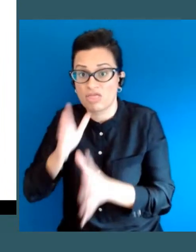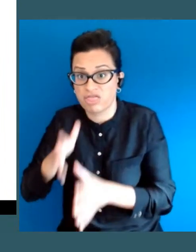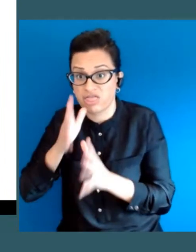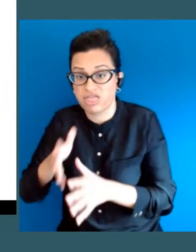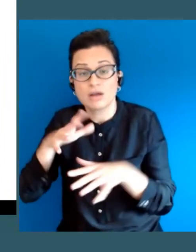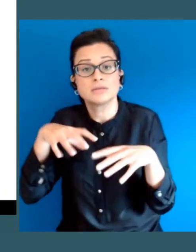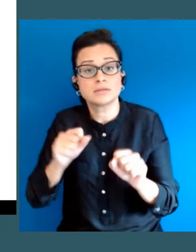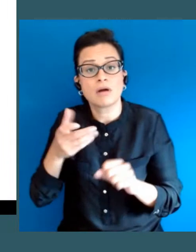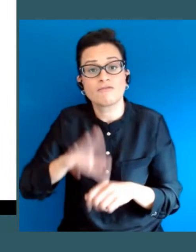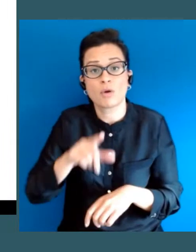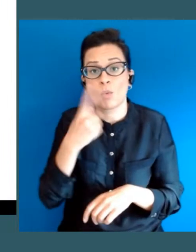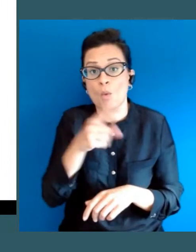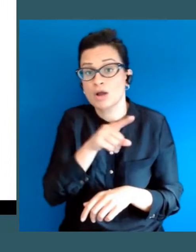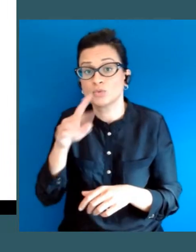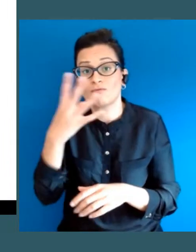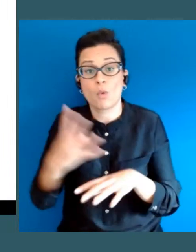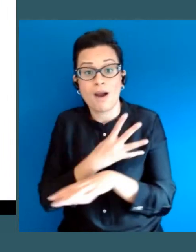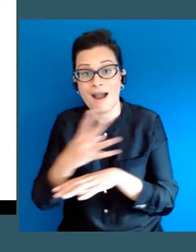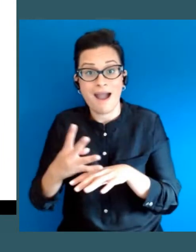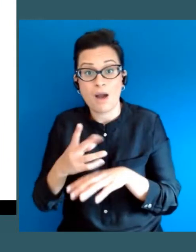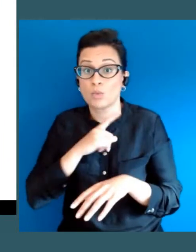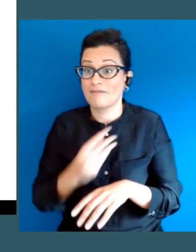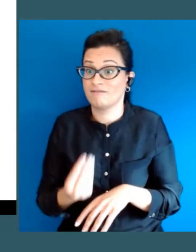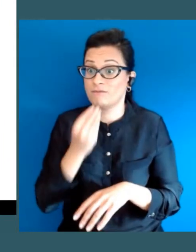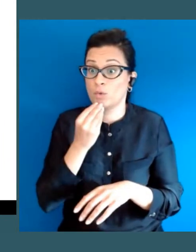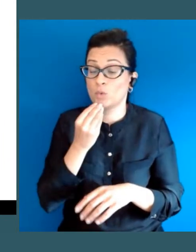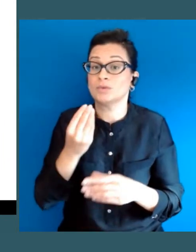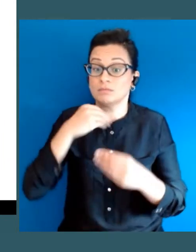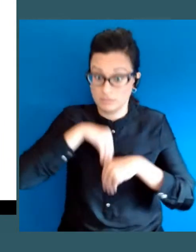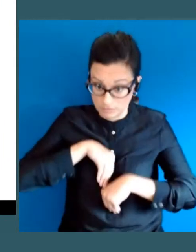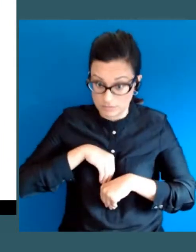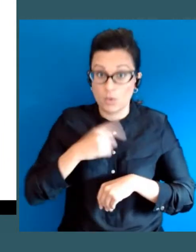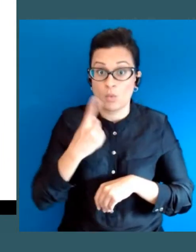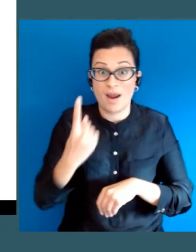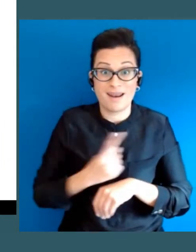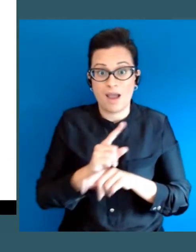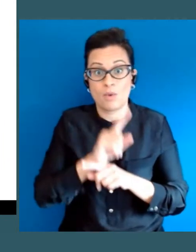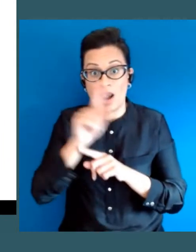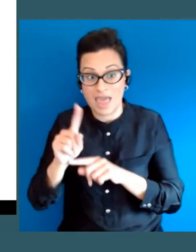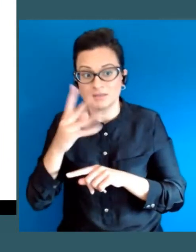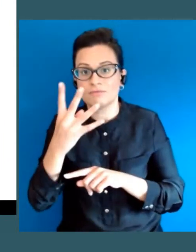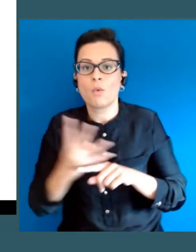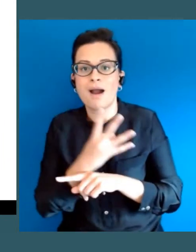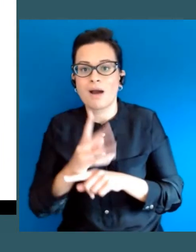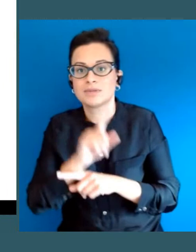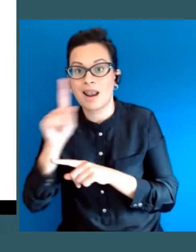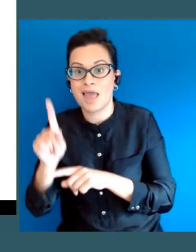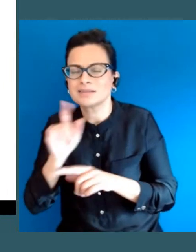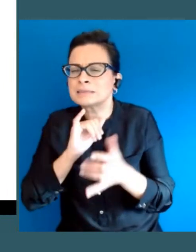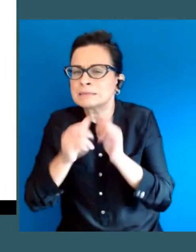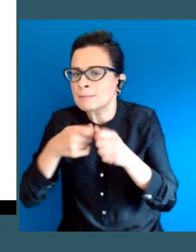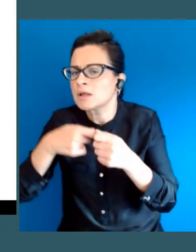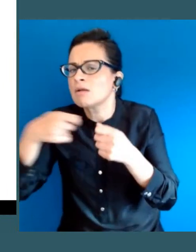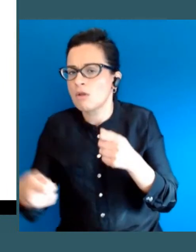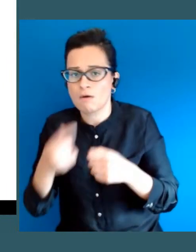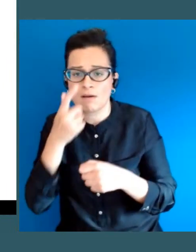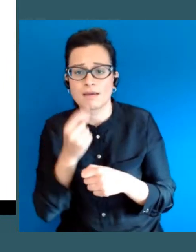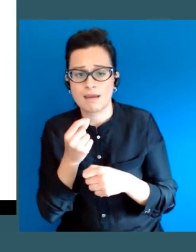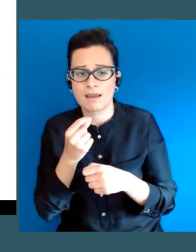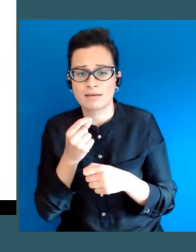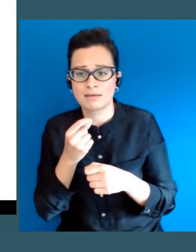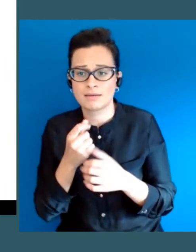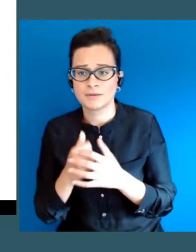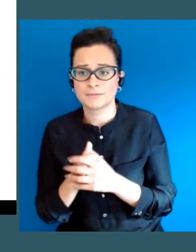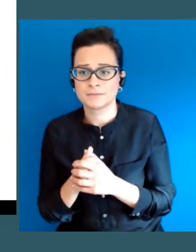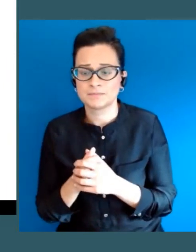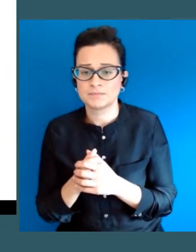4 hours after food ingestion. Sometimes it can be slightly longer than that. So it's like so it's my colleague